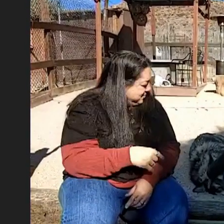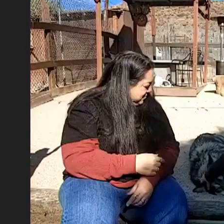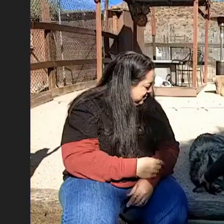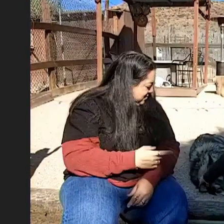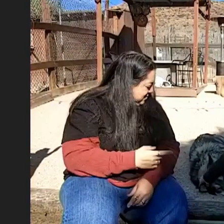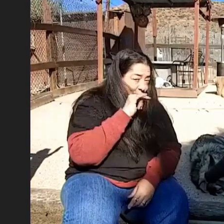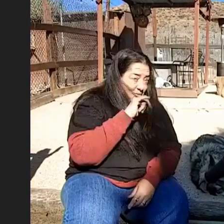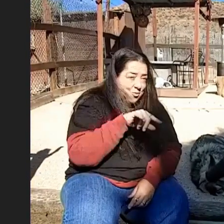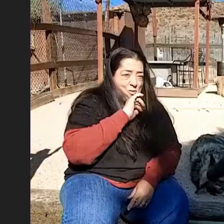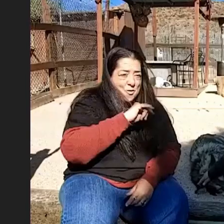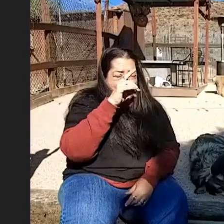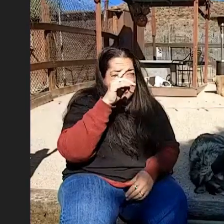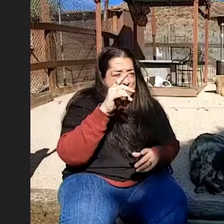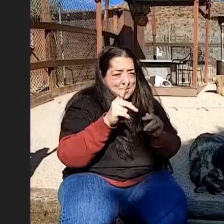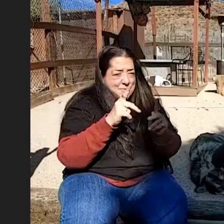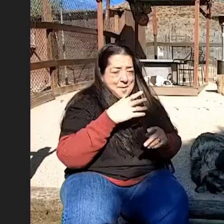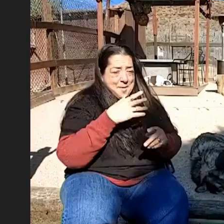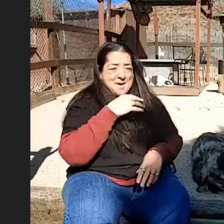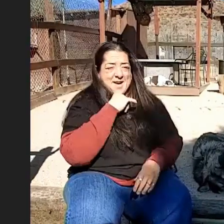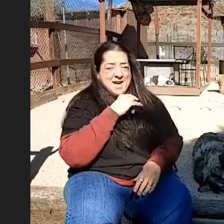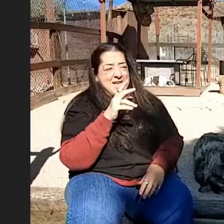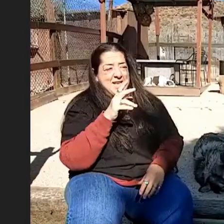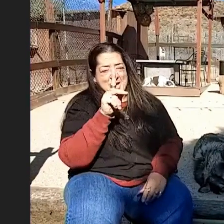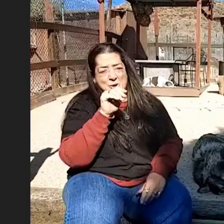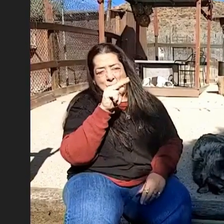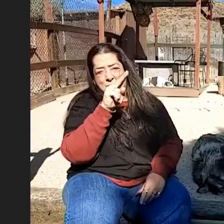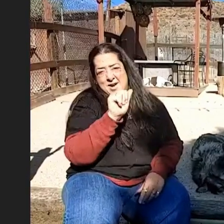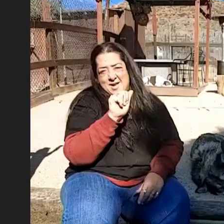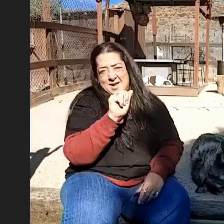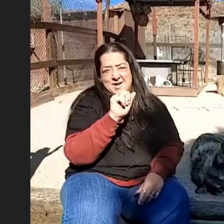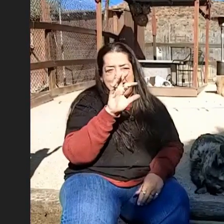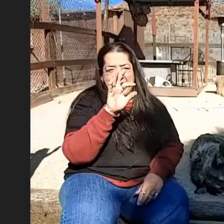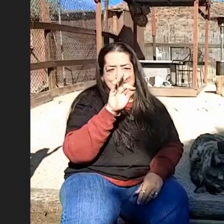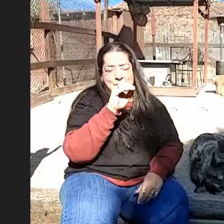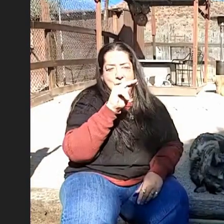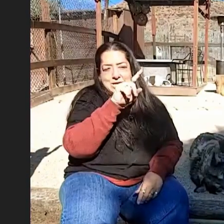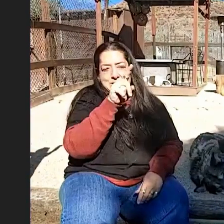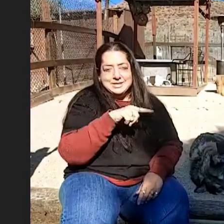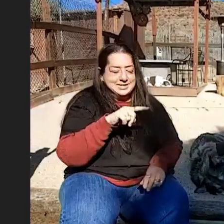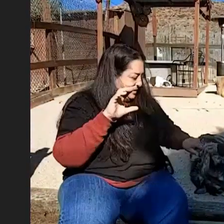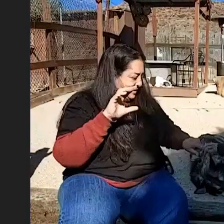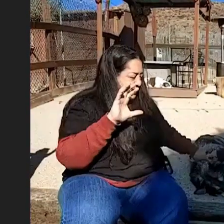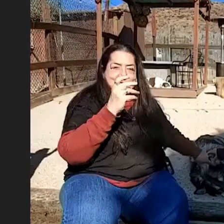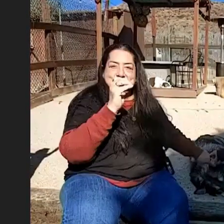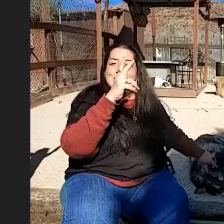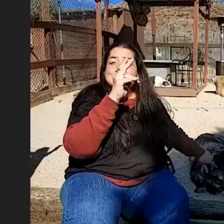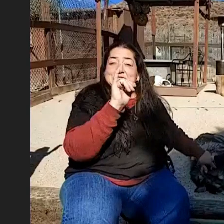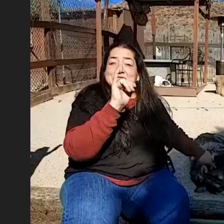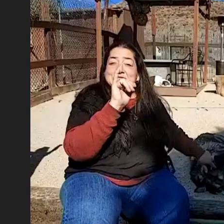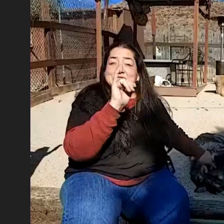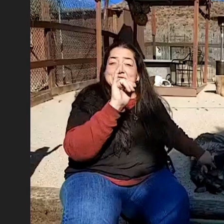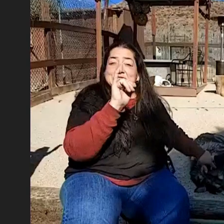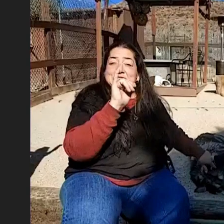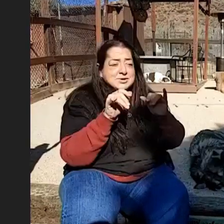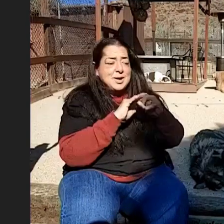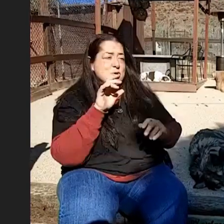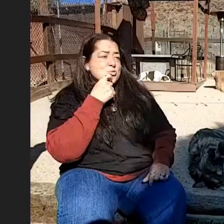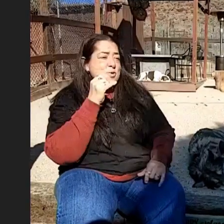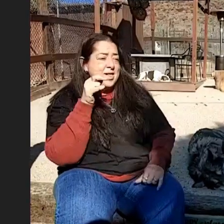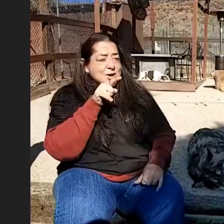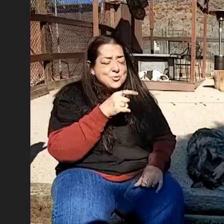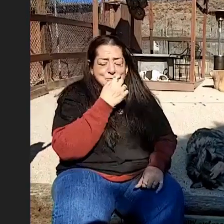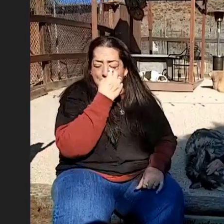For you older folks, my age, I like to refer to Kona as the Fonz, and this was Chachi. I just want to be like you. I just want to be